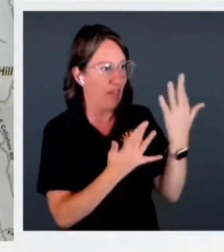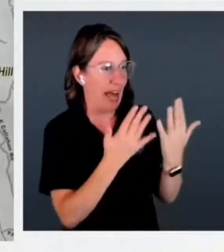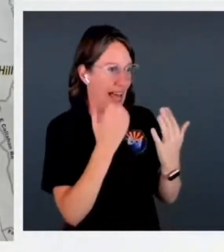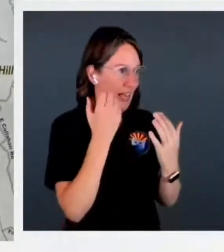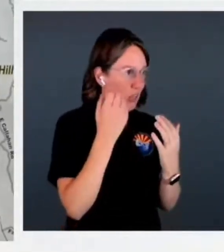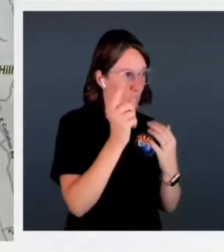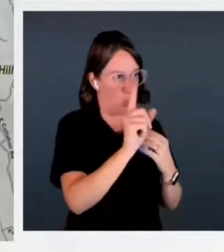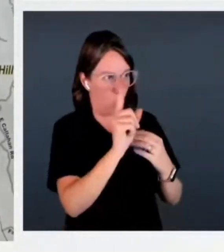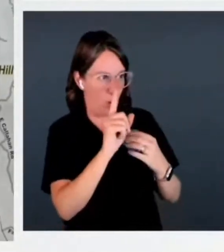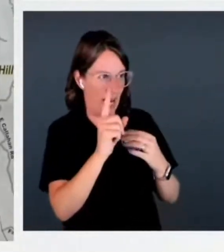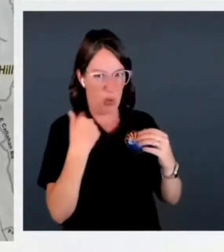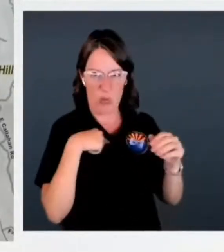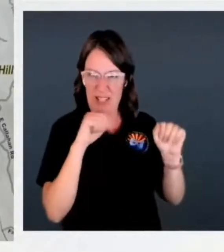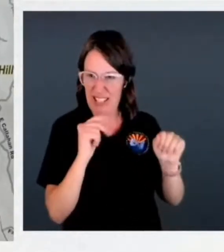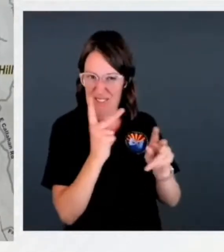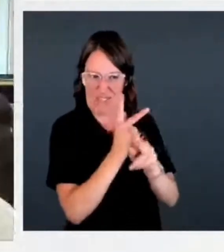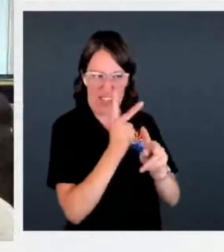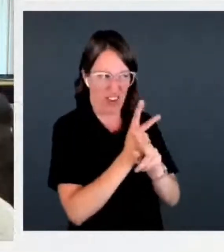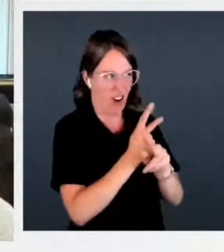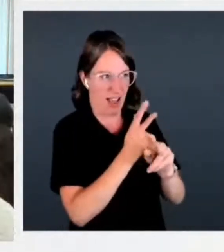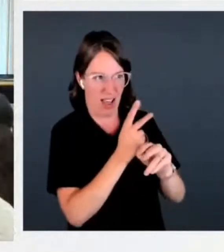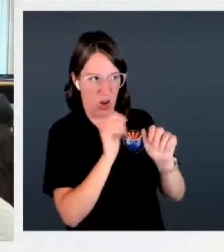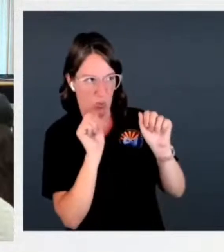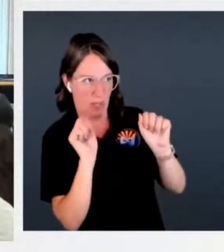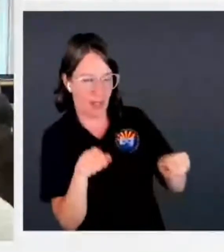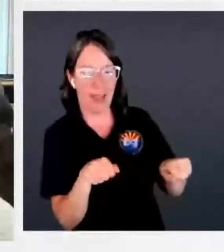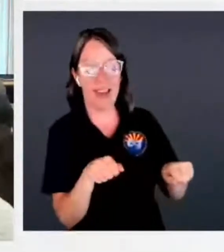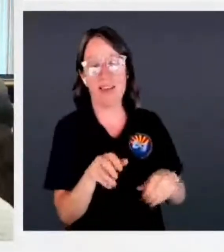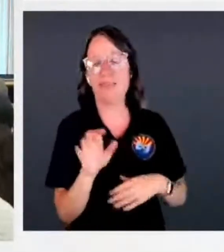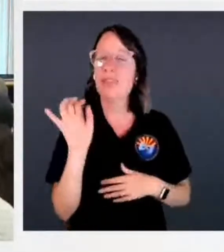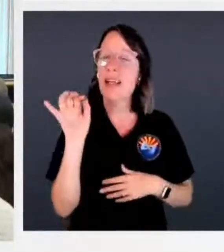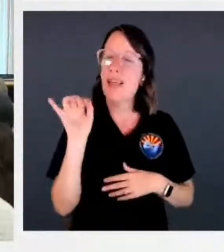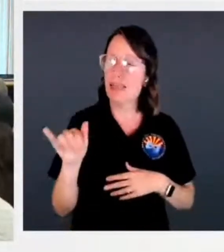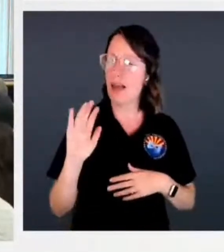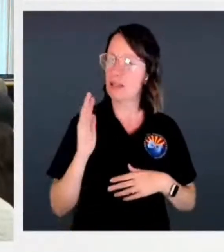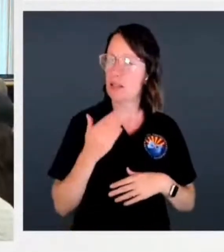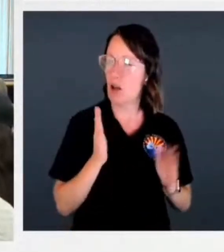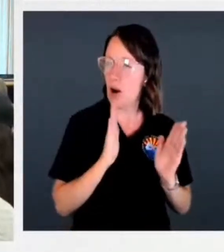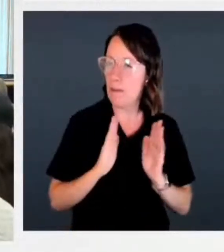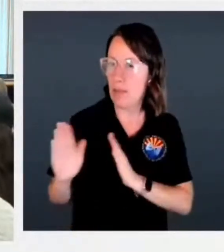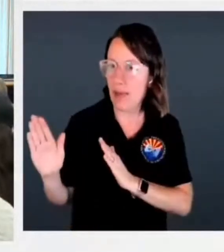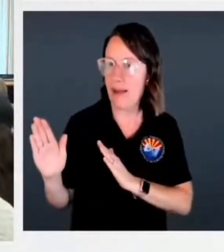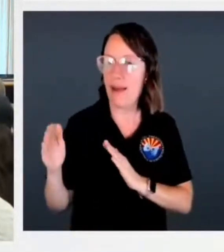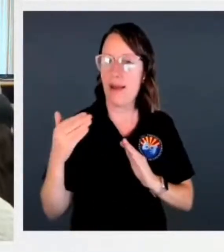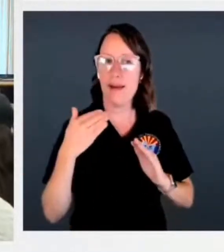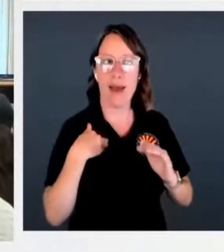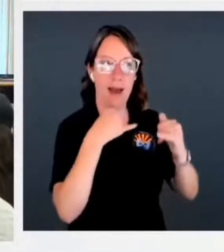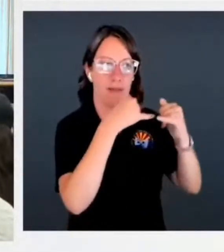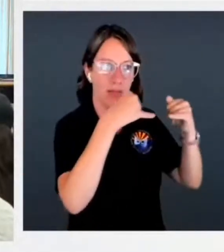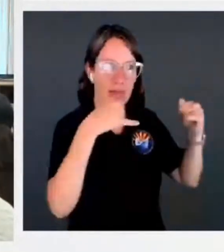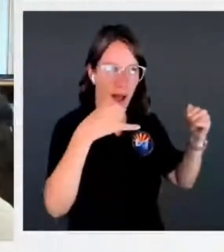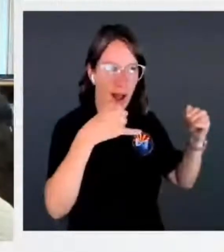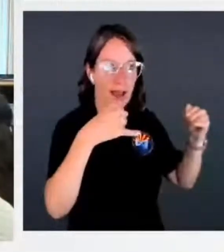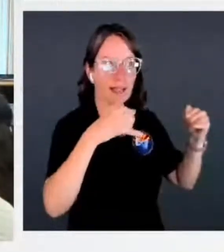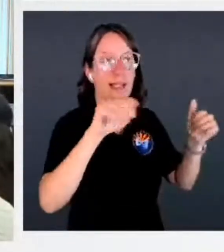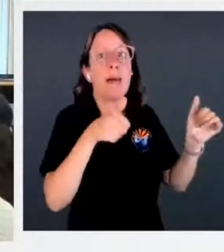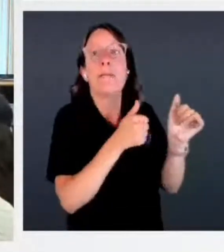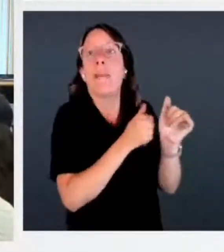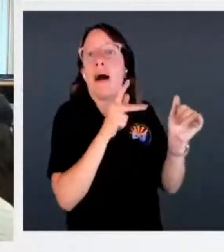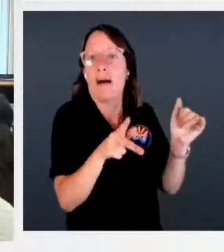kind of the overview of the structure protection and our contingency lines. But I do want to emphasize that